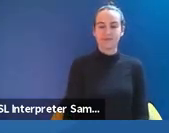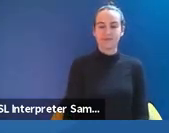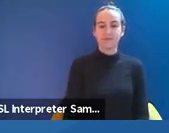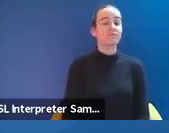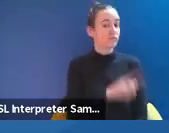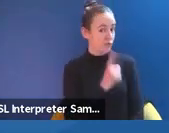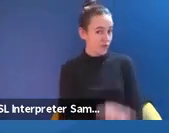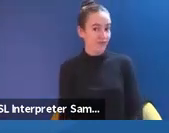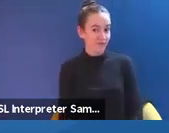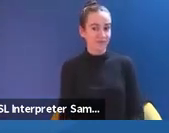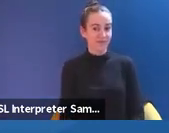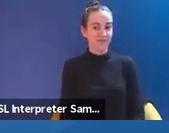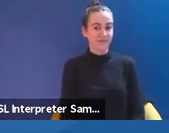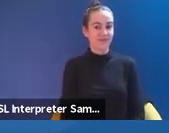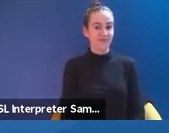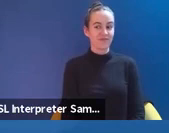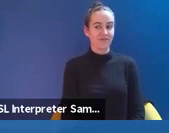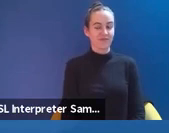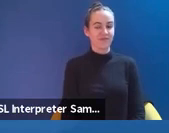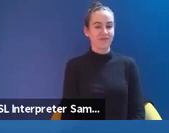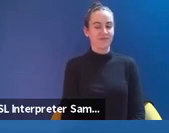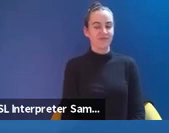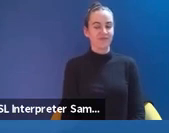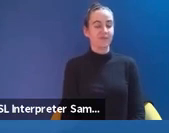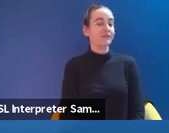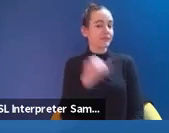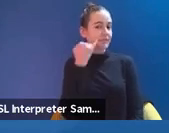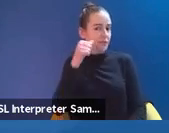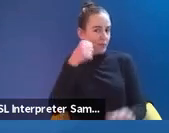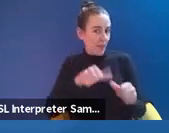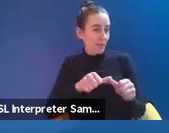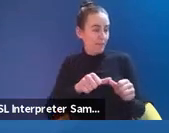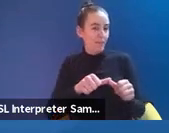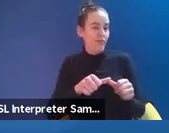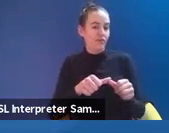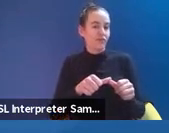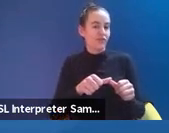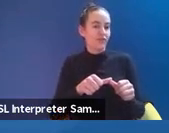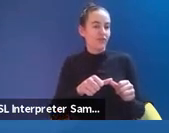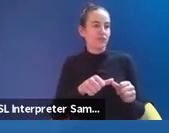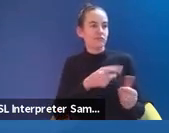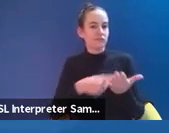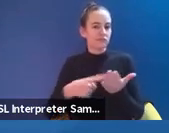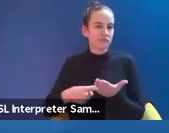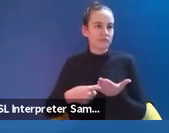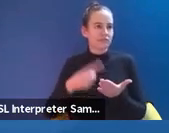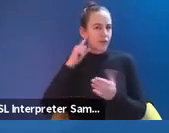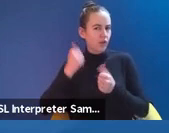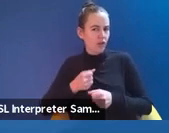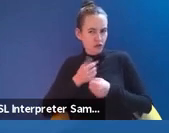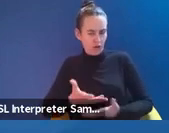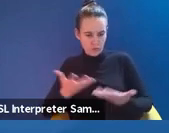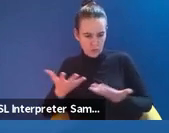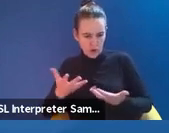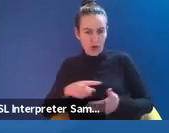Sure, no problem. So if you recall, as we were chatting about what causes hearing loss, the three most common factors